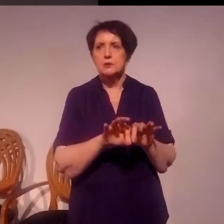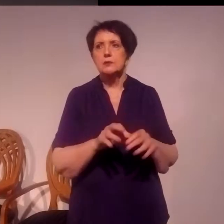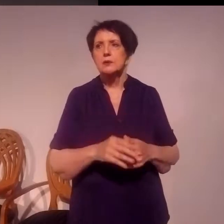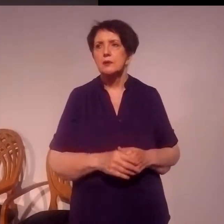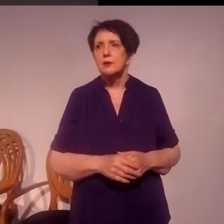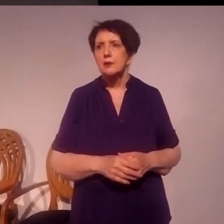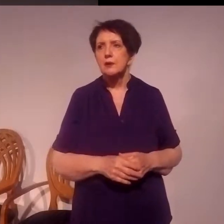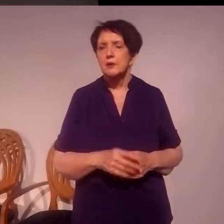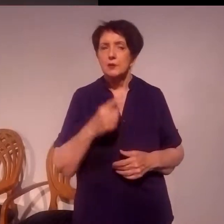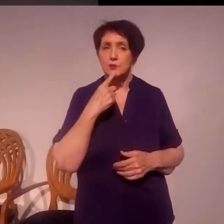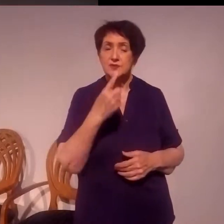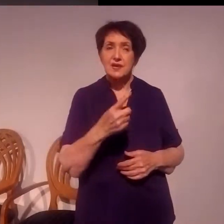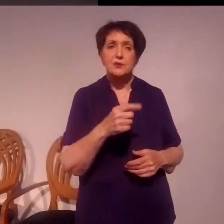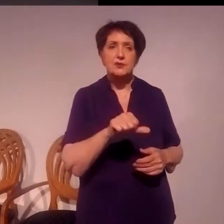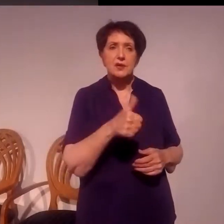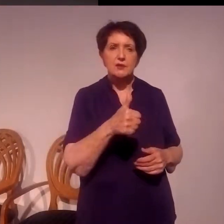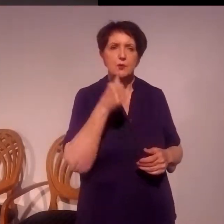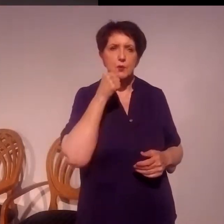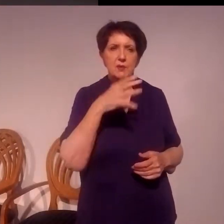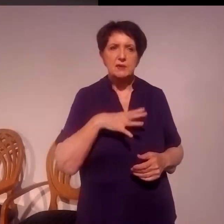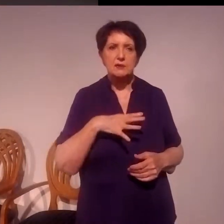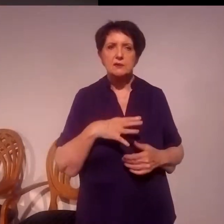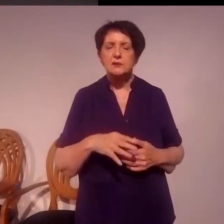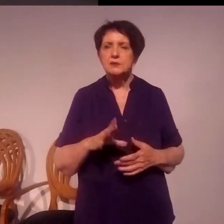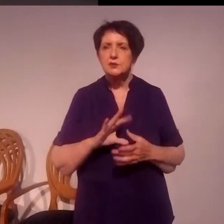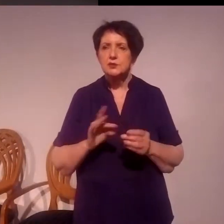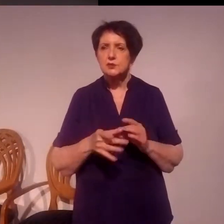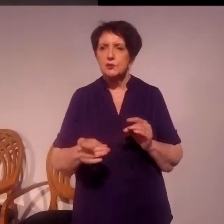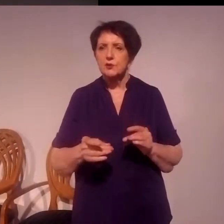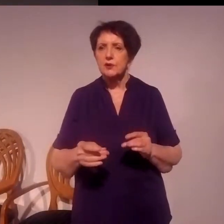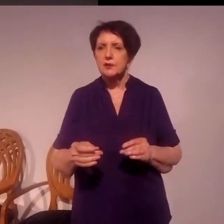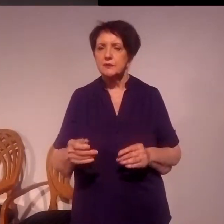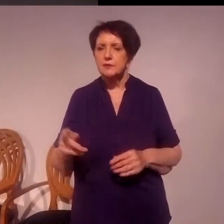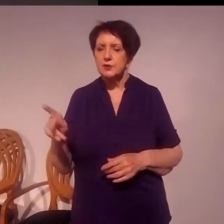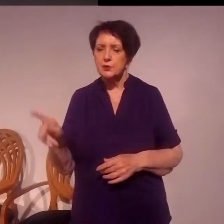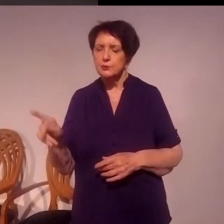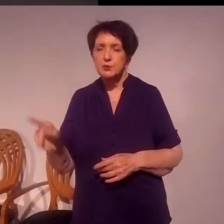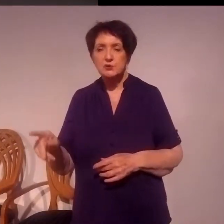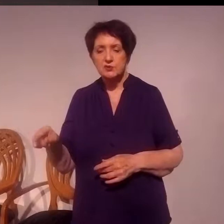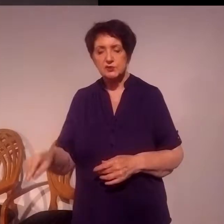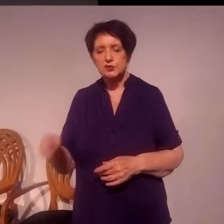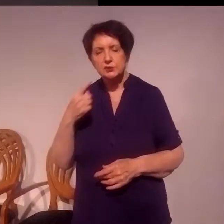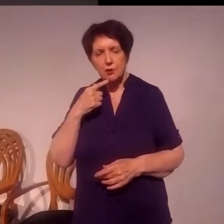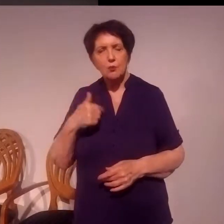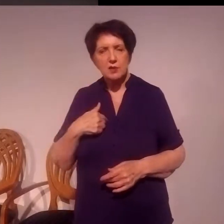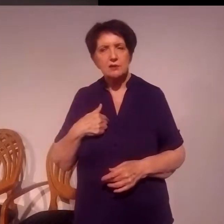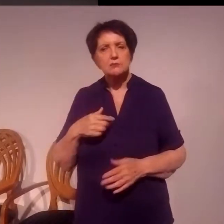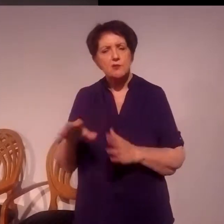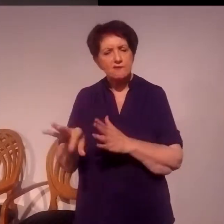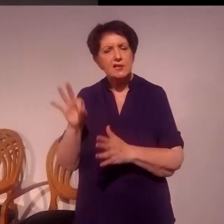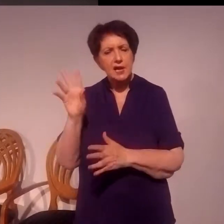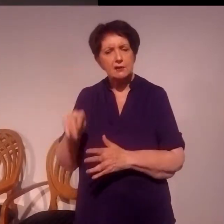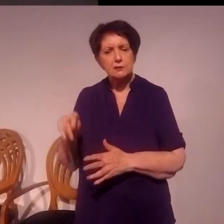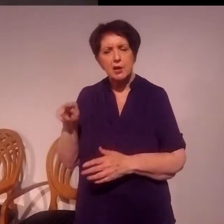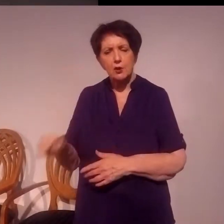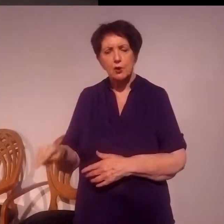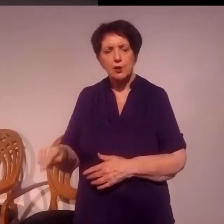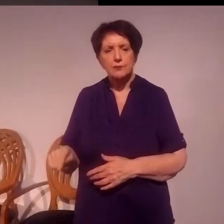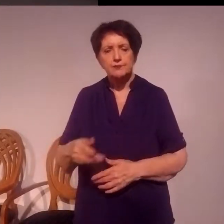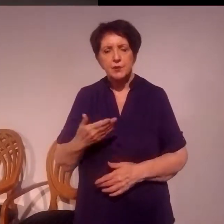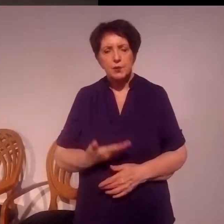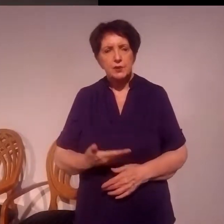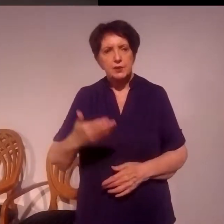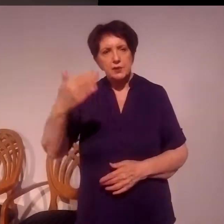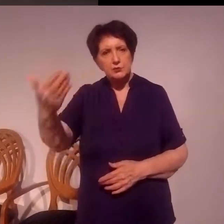I want to tell you about another woman. Dr. Peter told me about her, and I said, well, I'm going to find out about her. I want to introduce you